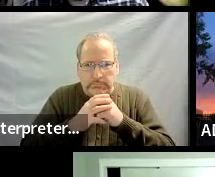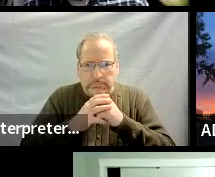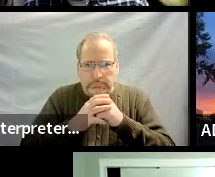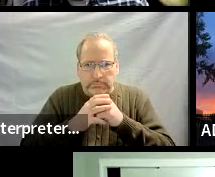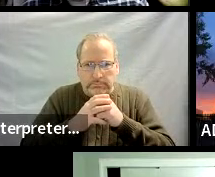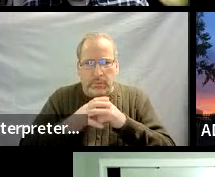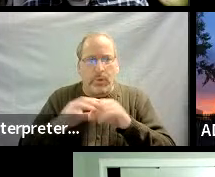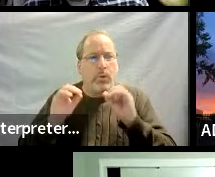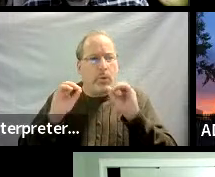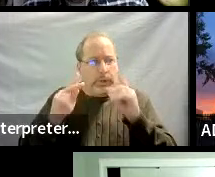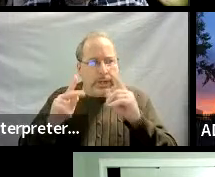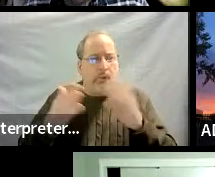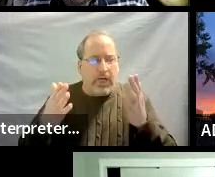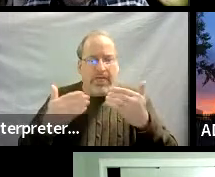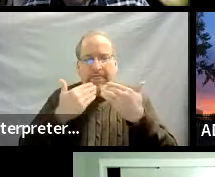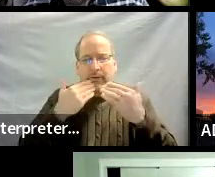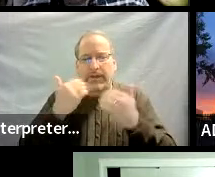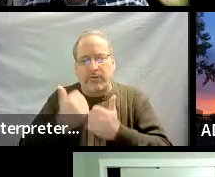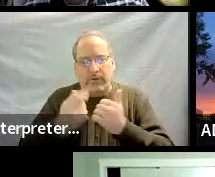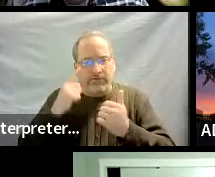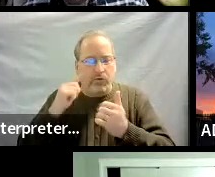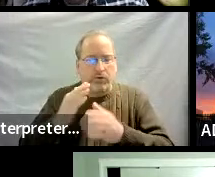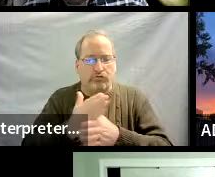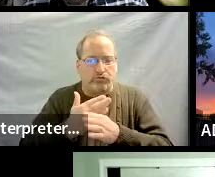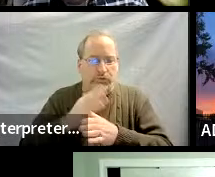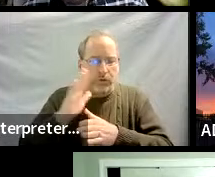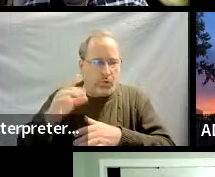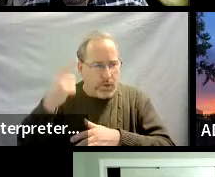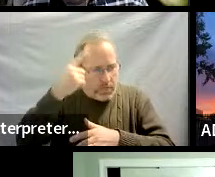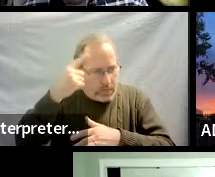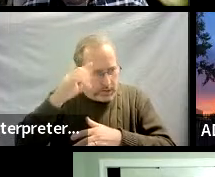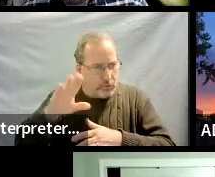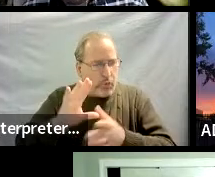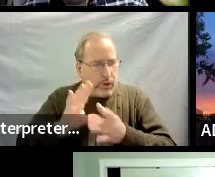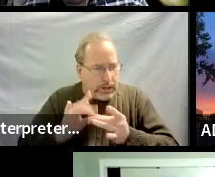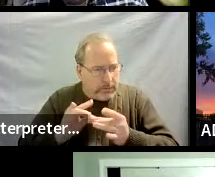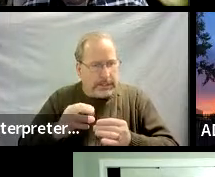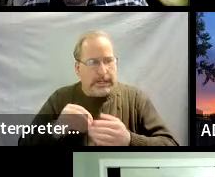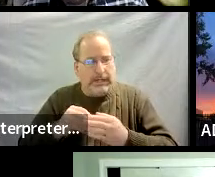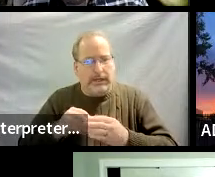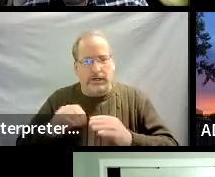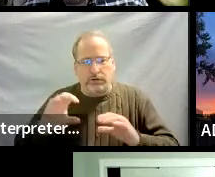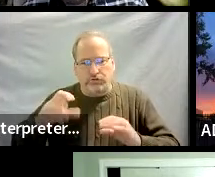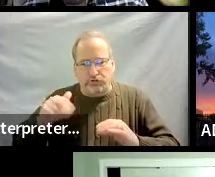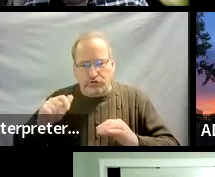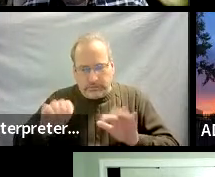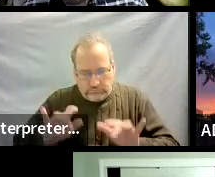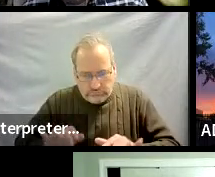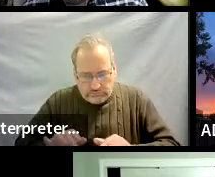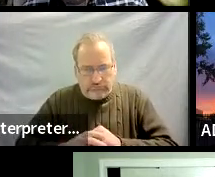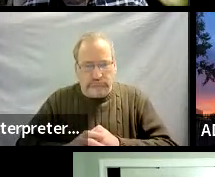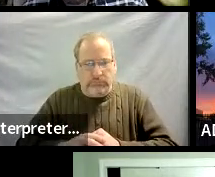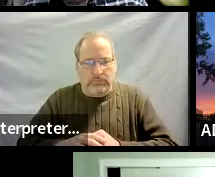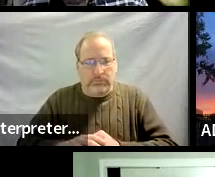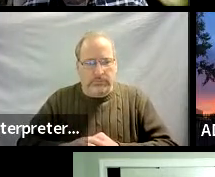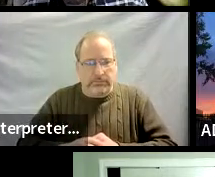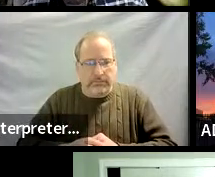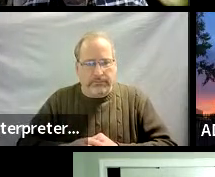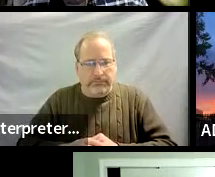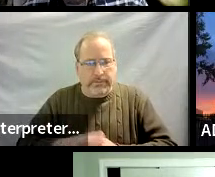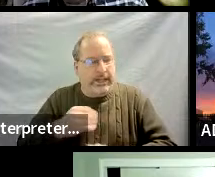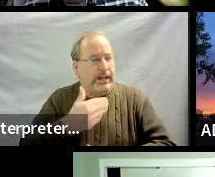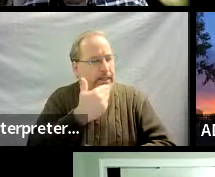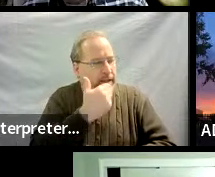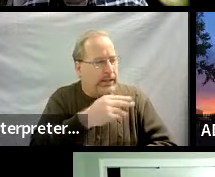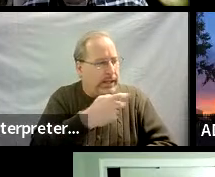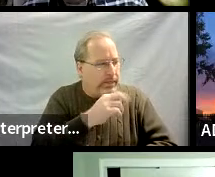All right, well, thank you everyone for sharing your thoughts and your comments and questions in the chat and aloud with us. This is really helpful. And thanks, Heather,